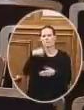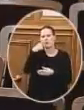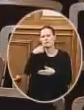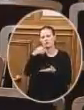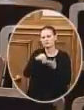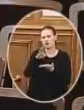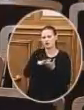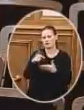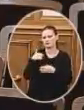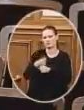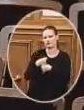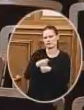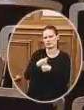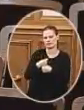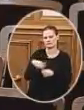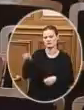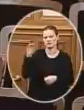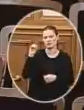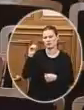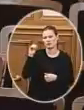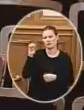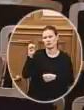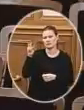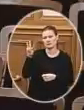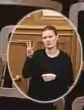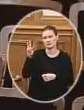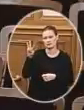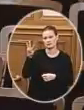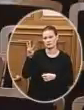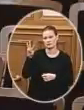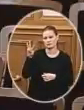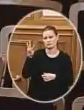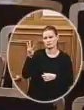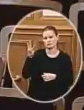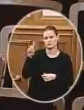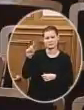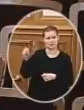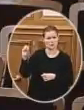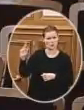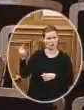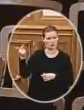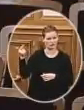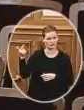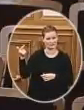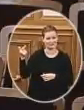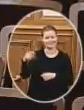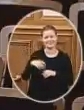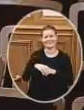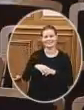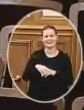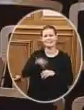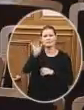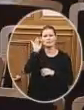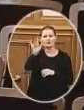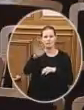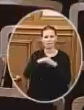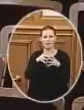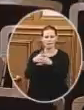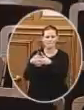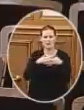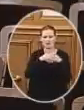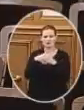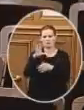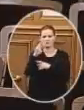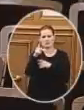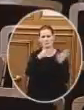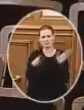If you go to oewd.org and you click on the banner that advertises the America's Cup planning,